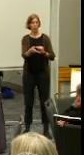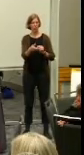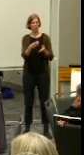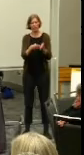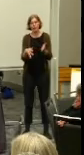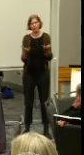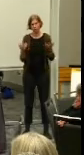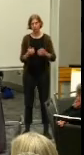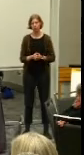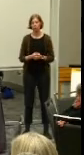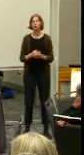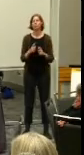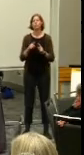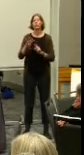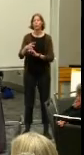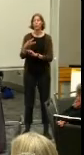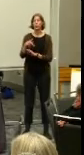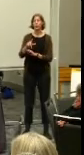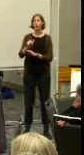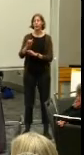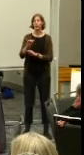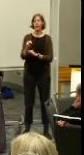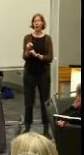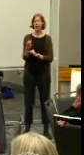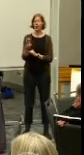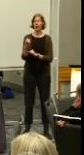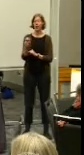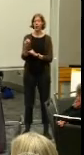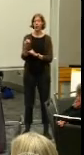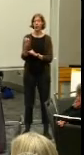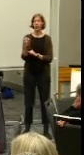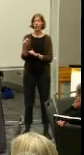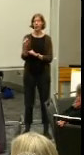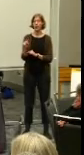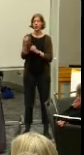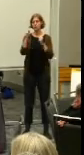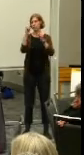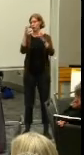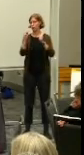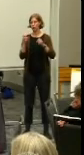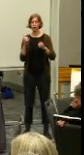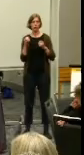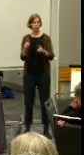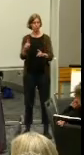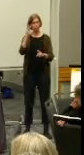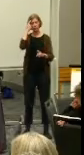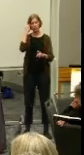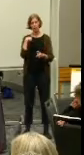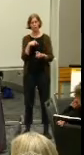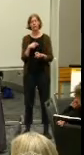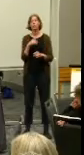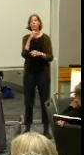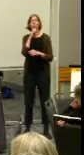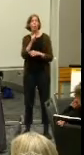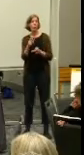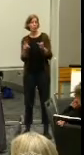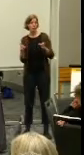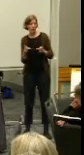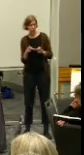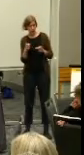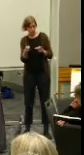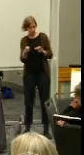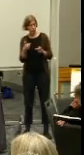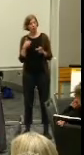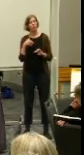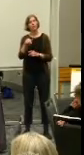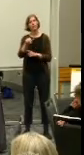a fabulous opportunity for us. It's an old site. It has about 10 units